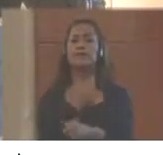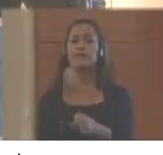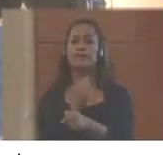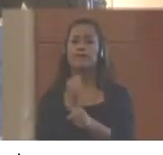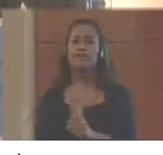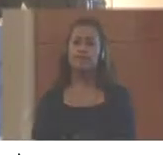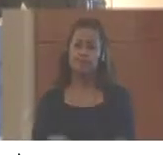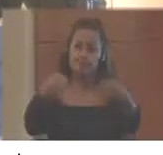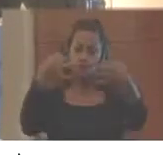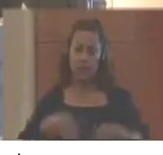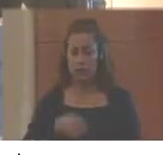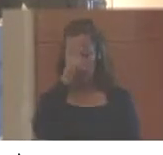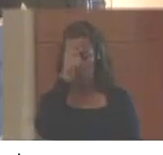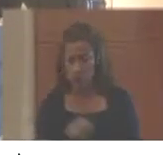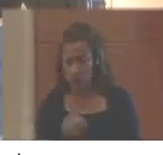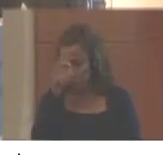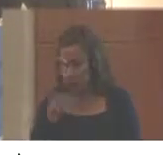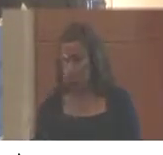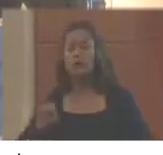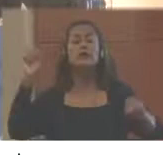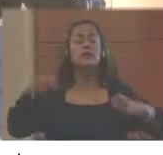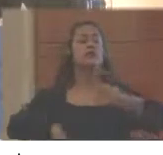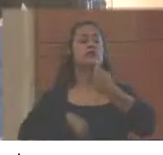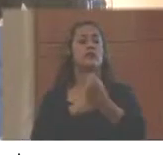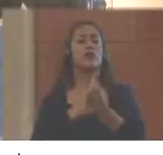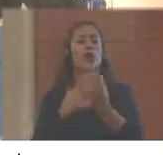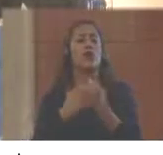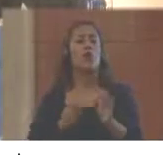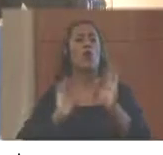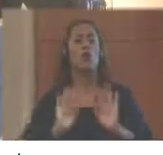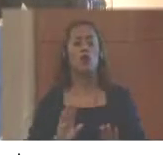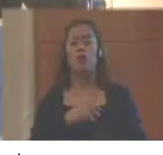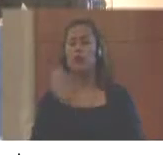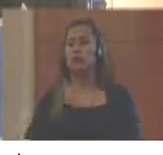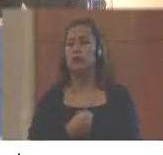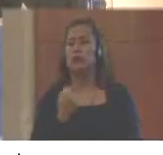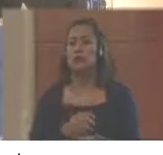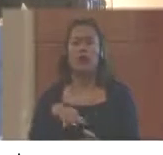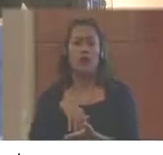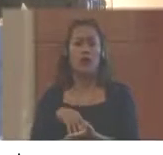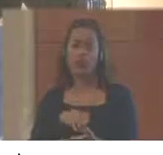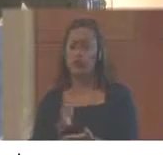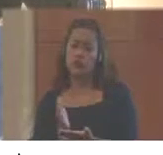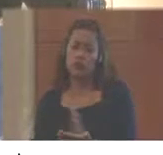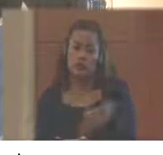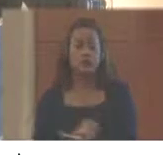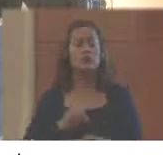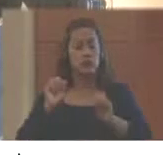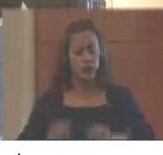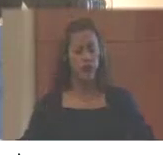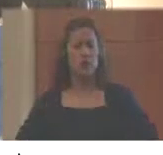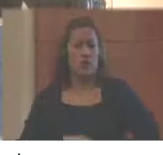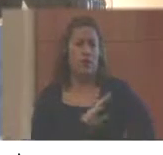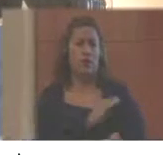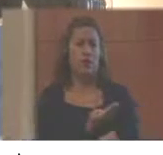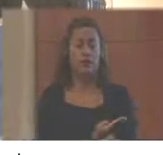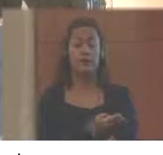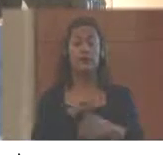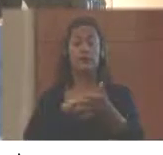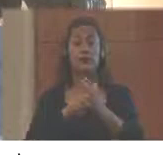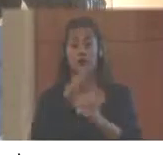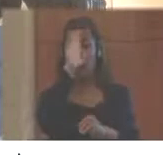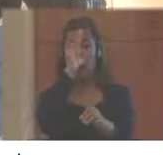and dignified employment, taking into advantage and tapping its resources and reducing